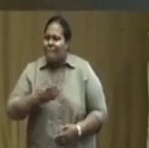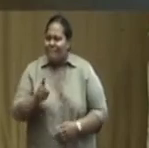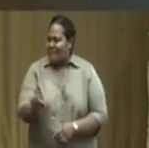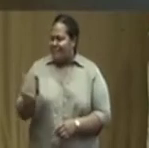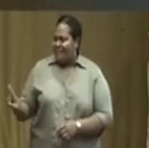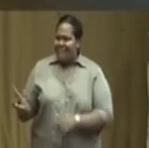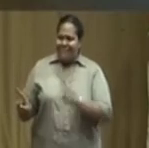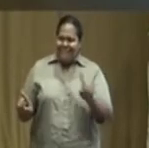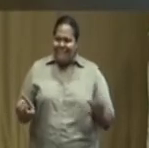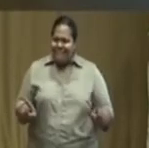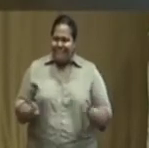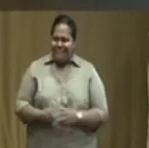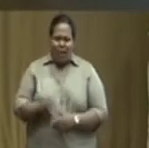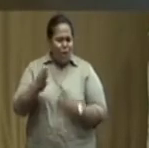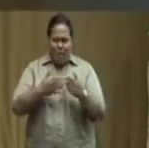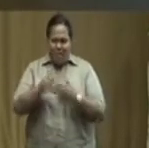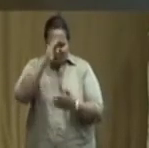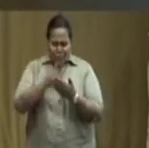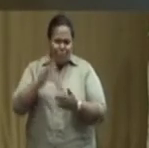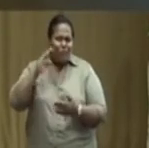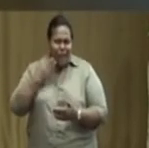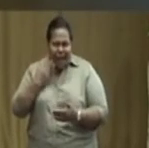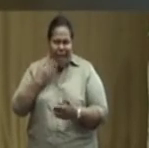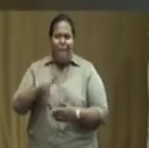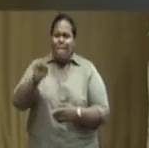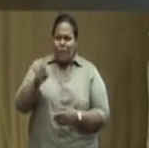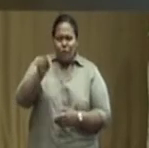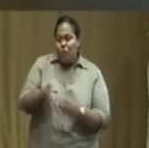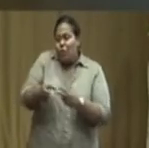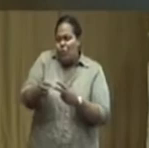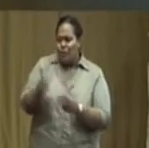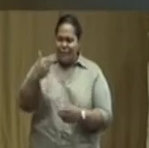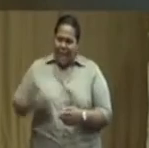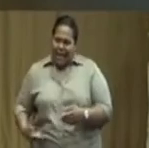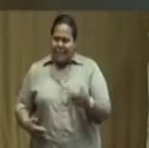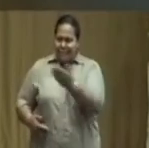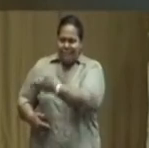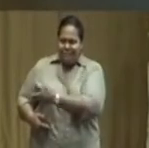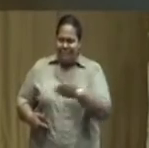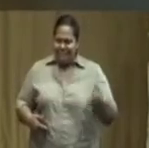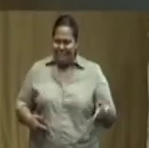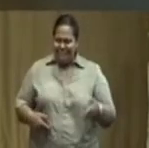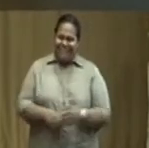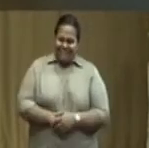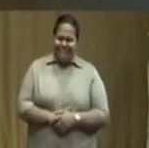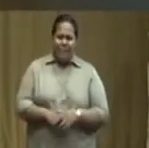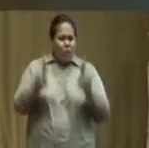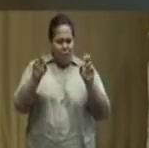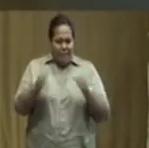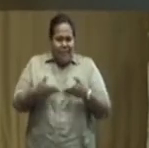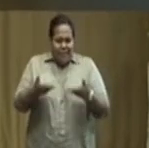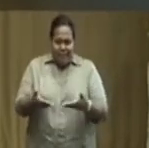student, however shy or reluctant they were, had to choose a side and had to then voice their own opinions to the rest of the